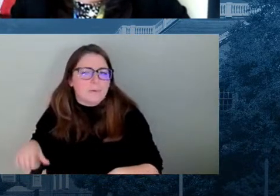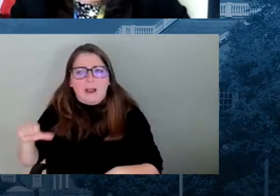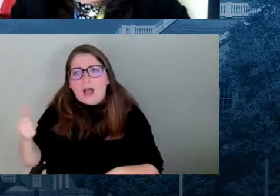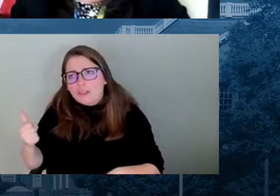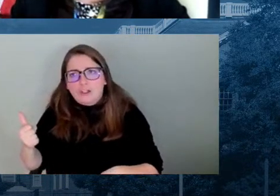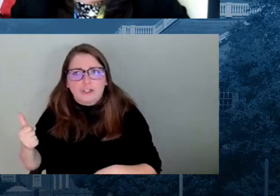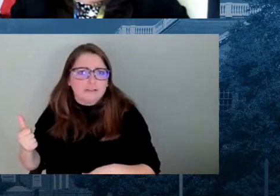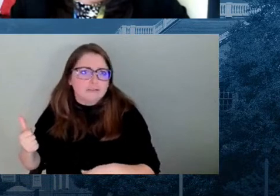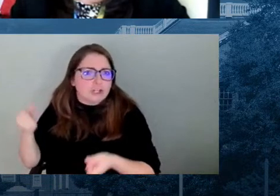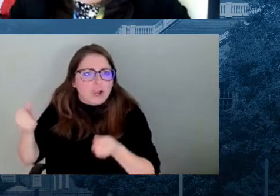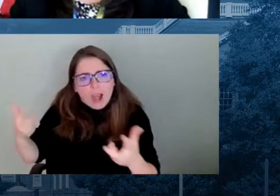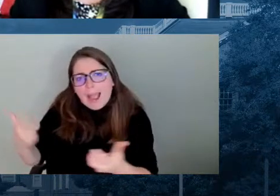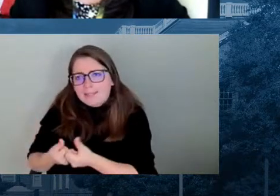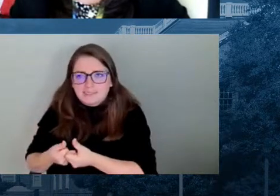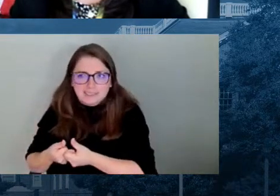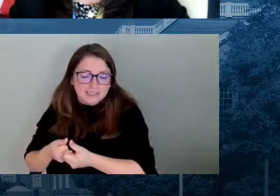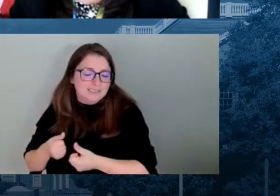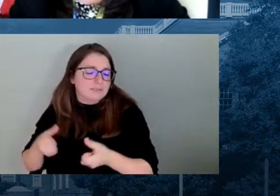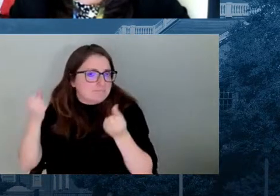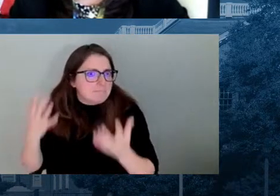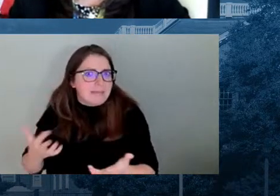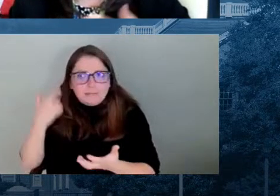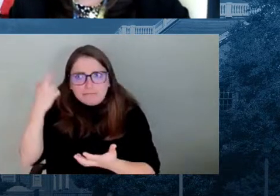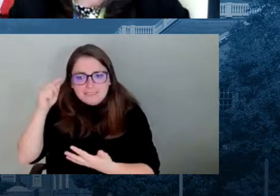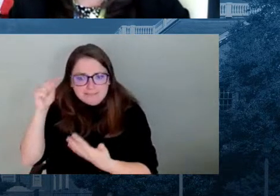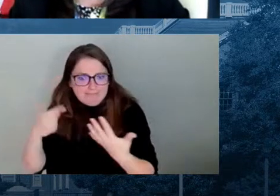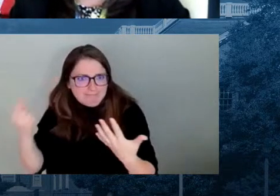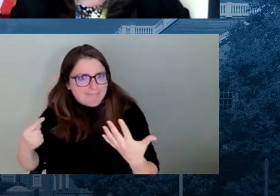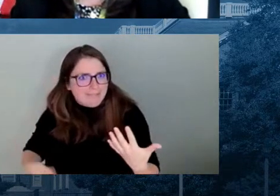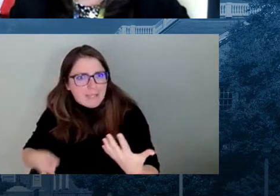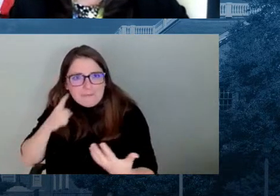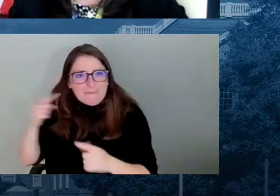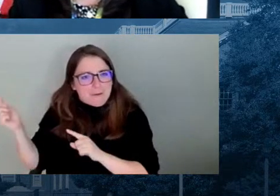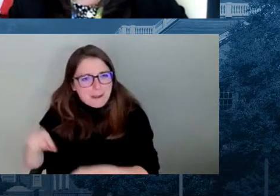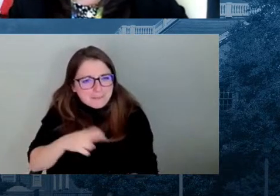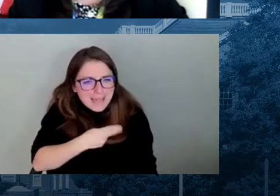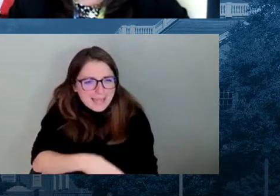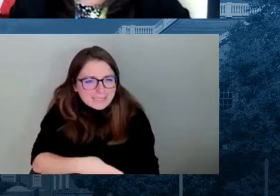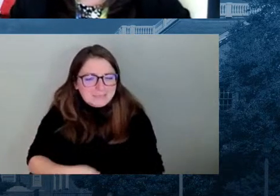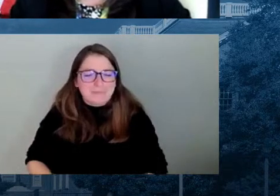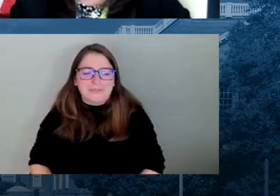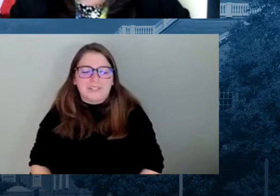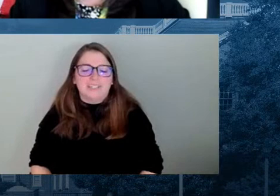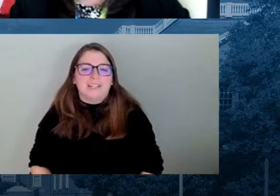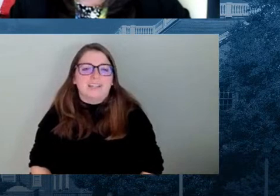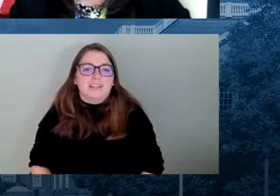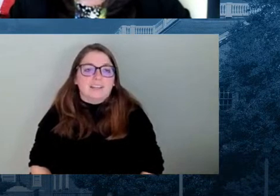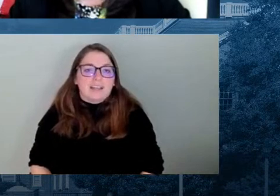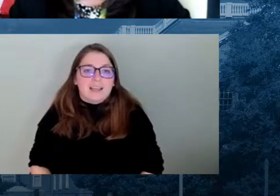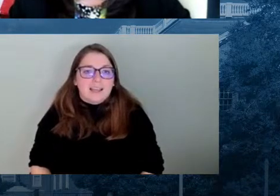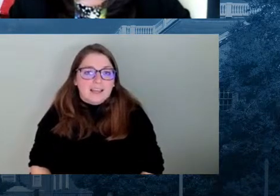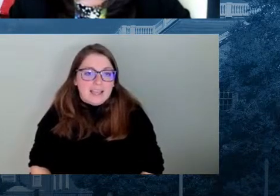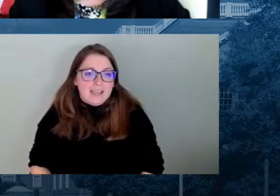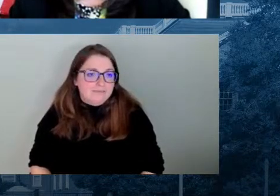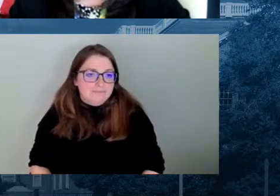accidents. There's limited, unfortunately, at least in a short term, limited things we can do to address